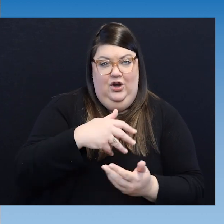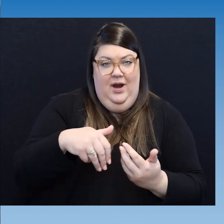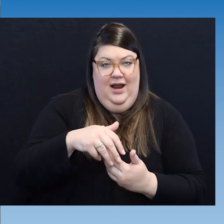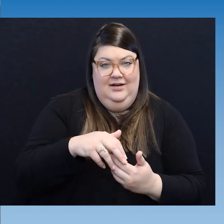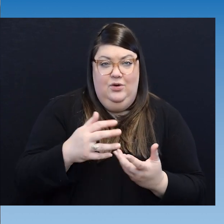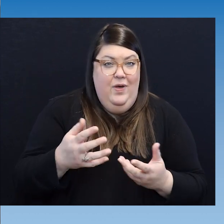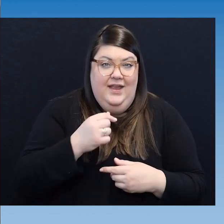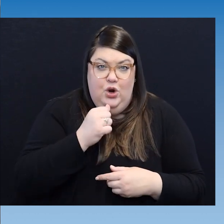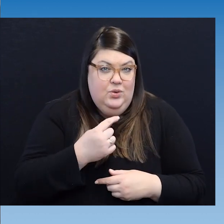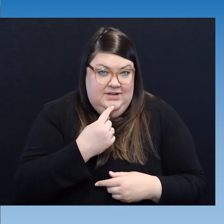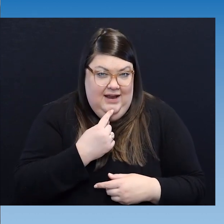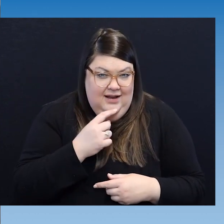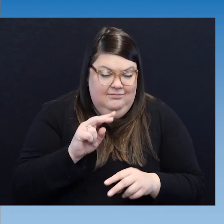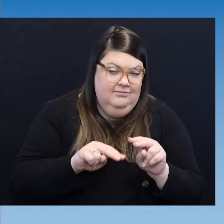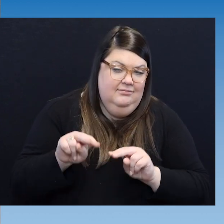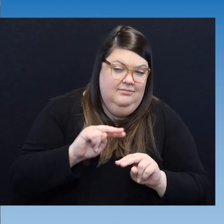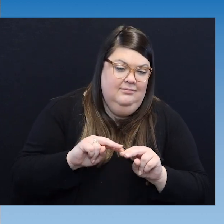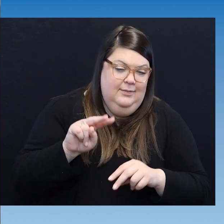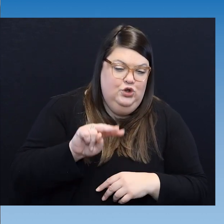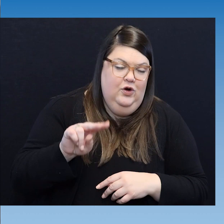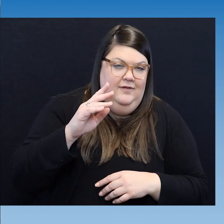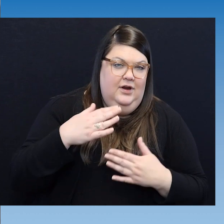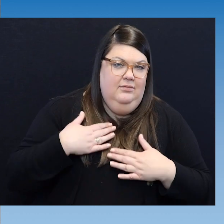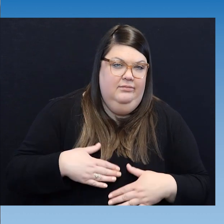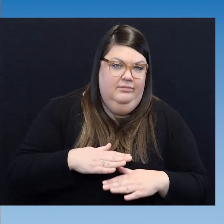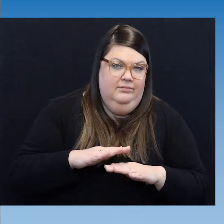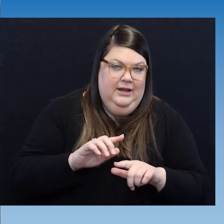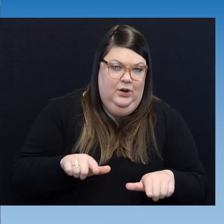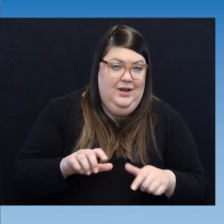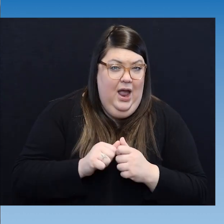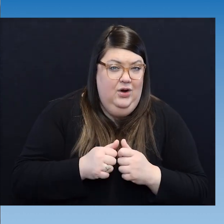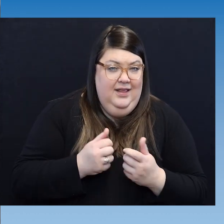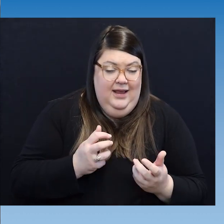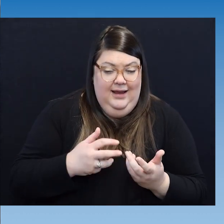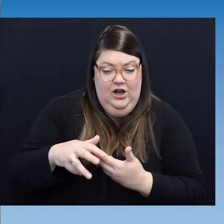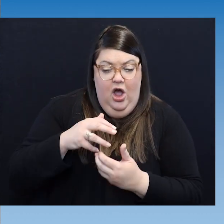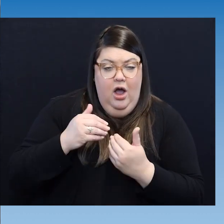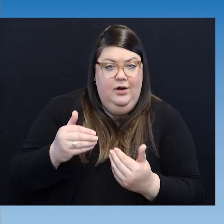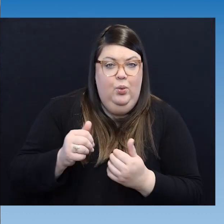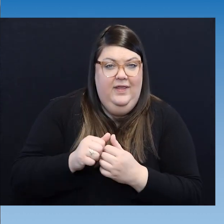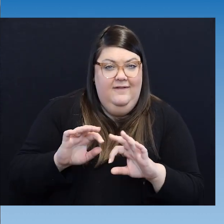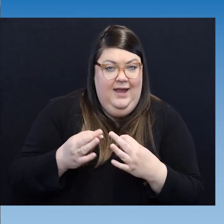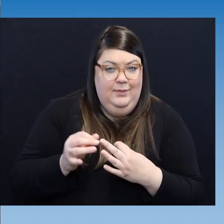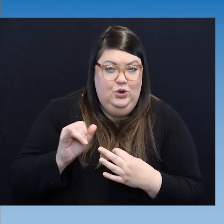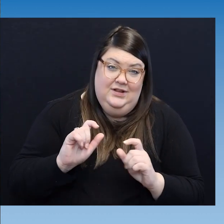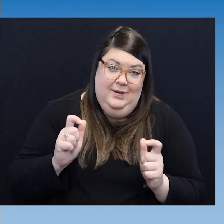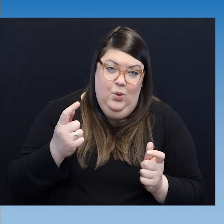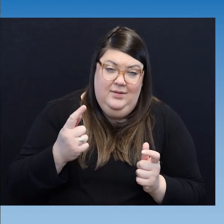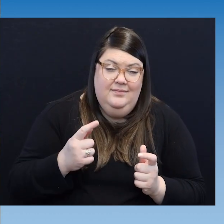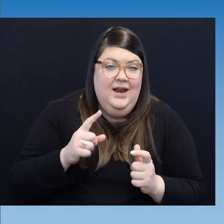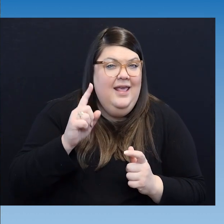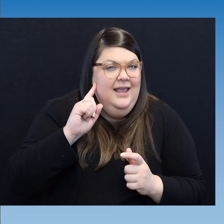what they don't say. Can you pick up what they're not saying? You know, and how do they get along with the family? So that's a big one. Thank you. I